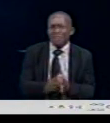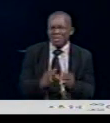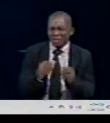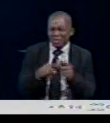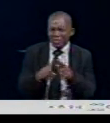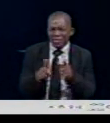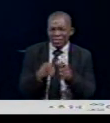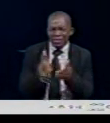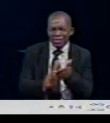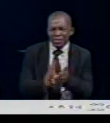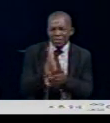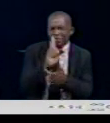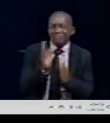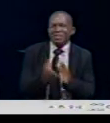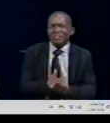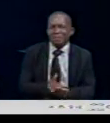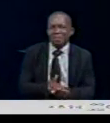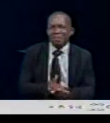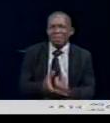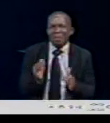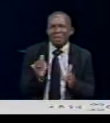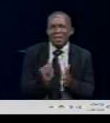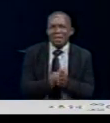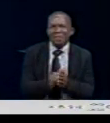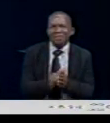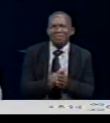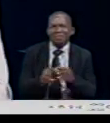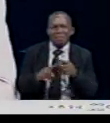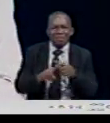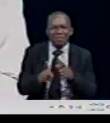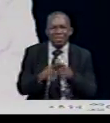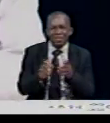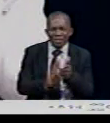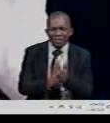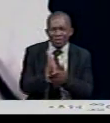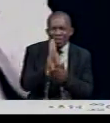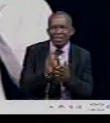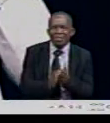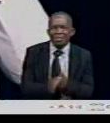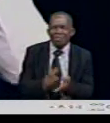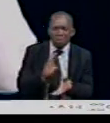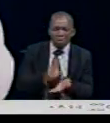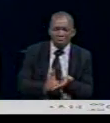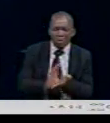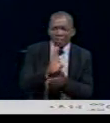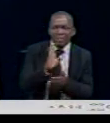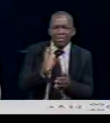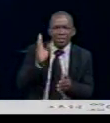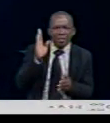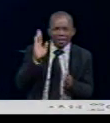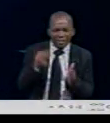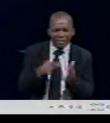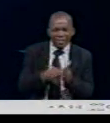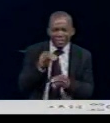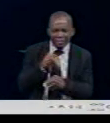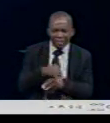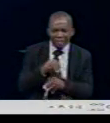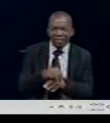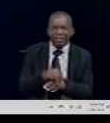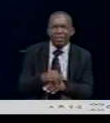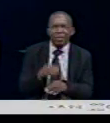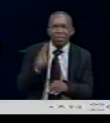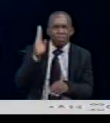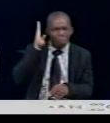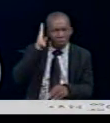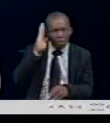We want to pray faith-based institutions around the world. Let's pray that the uniqueness of